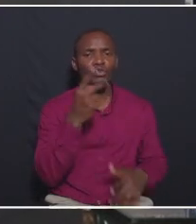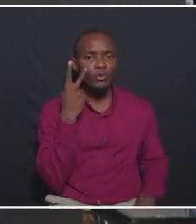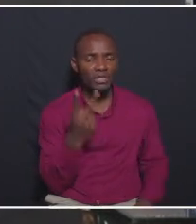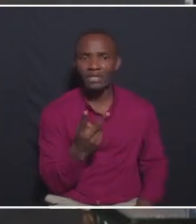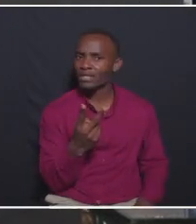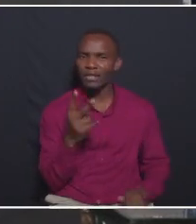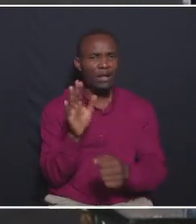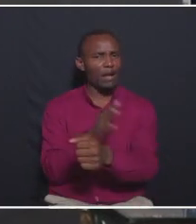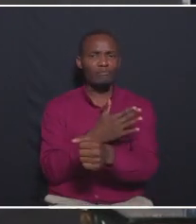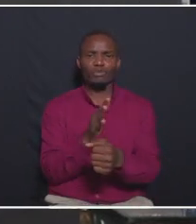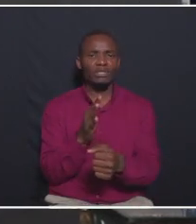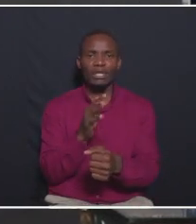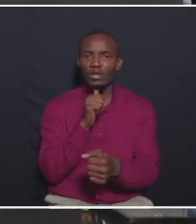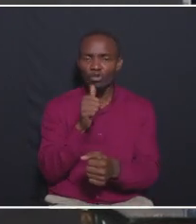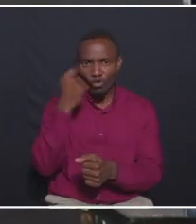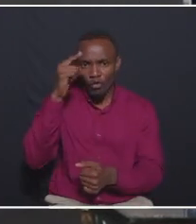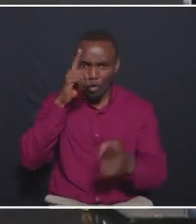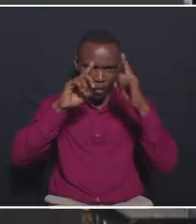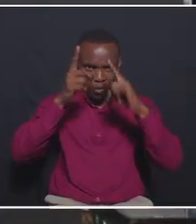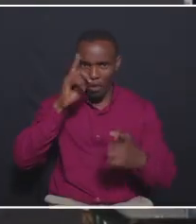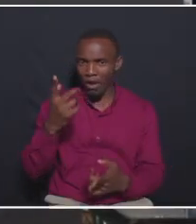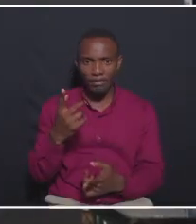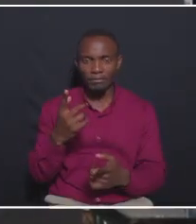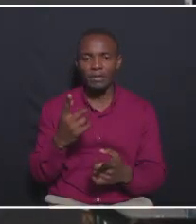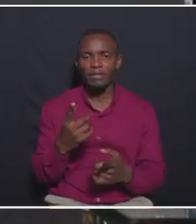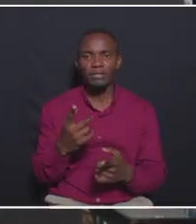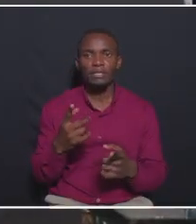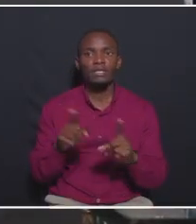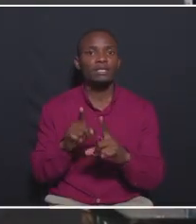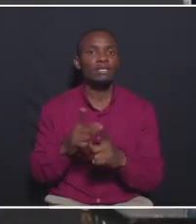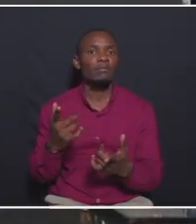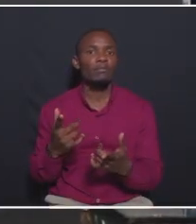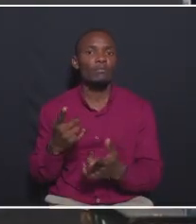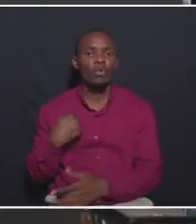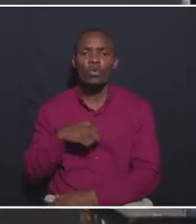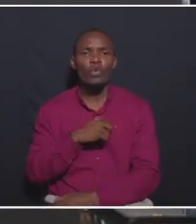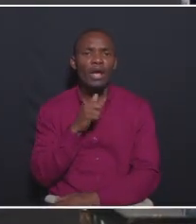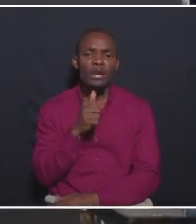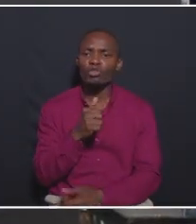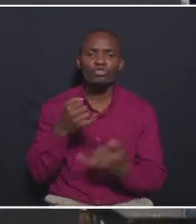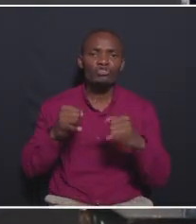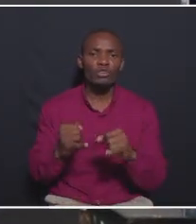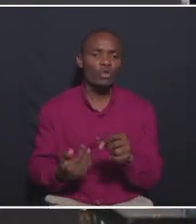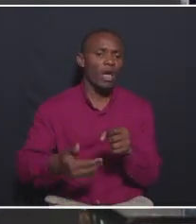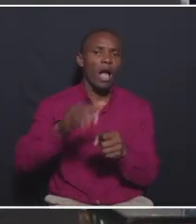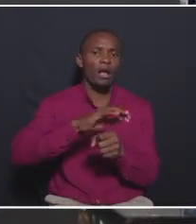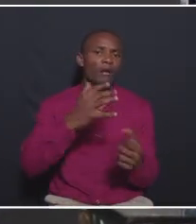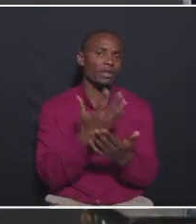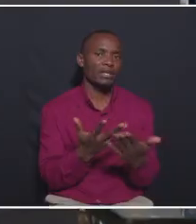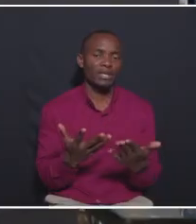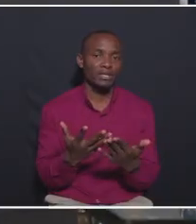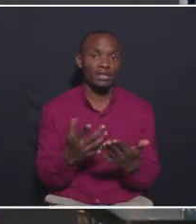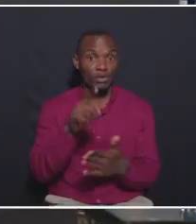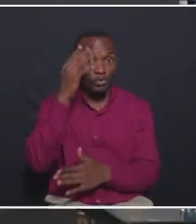a track. If it's a club bang, it's not just a club banger. We're not just pacing, we're not covering. Music can be used to cover